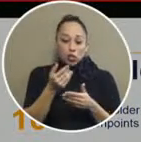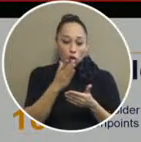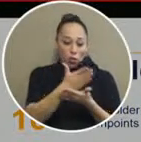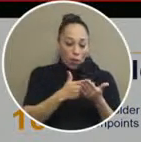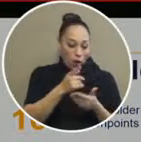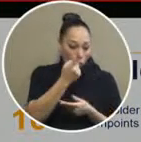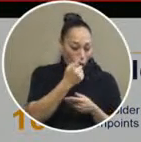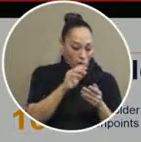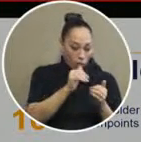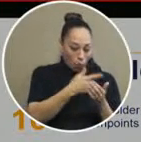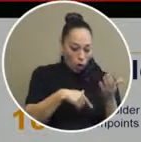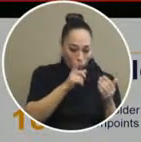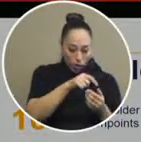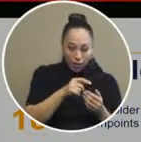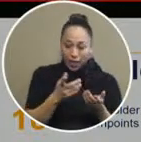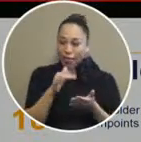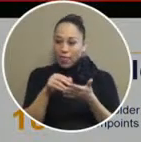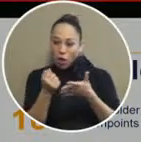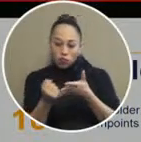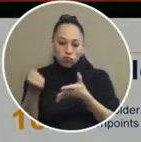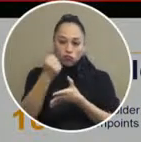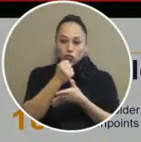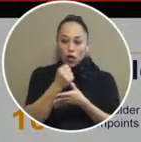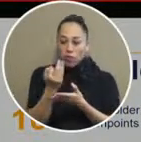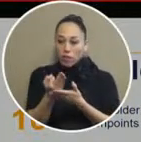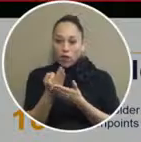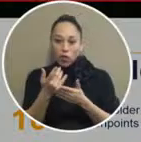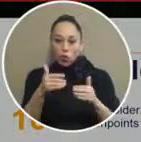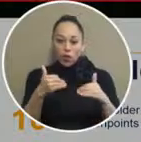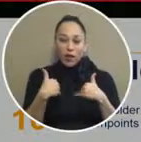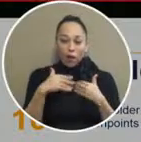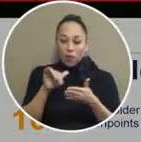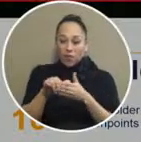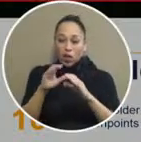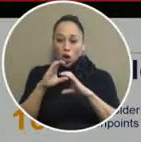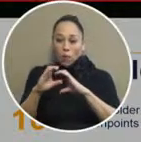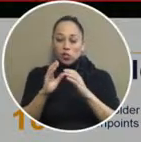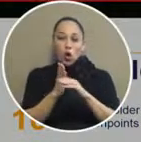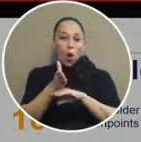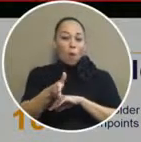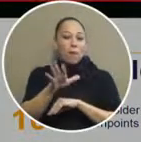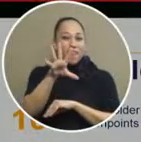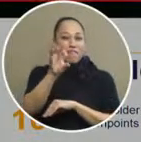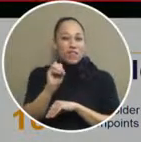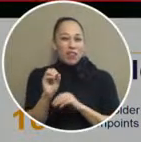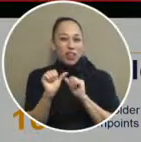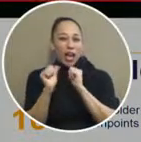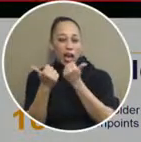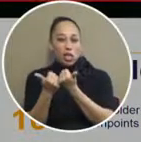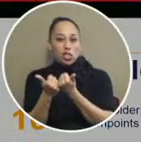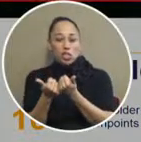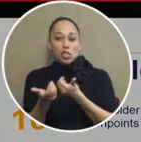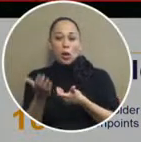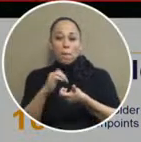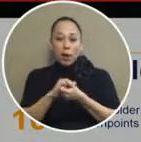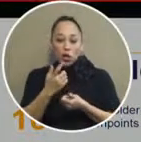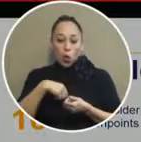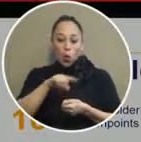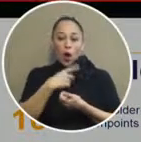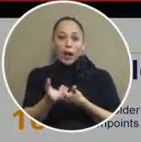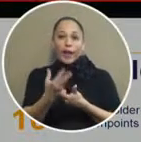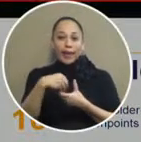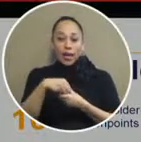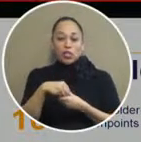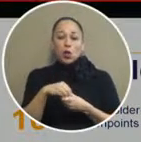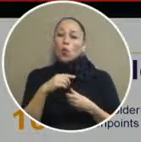assessment. As we start to prioritize the funding and we have these conversations with the over 50 agency partners that we've engaged with, we